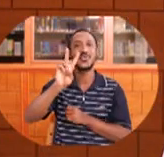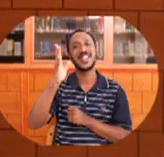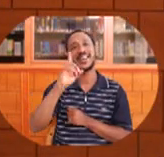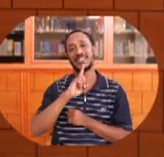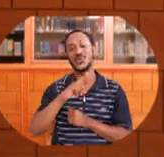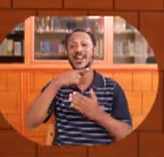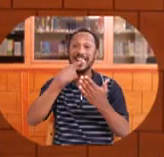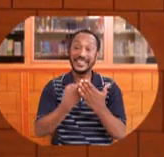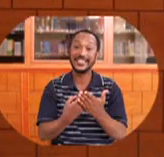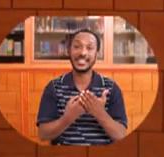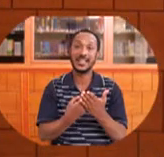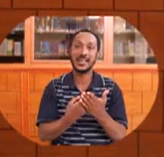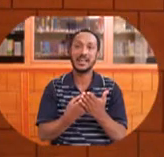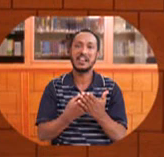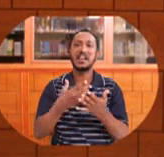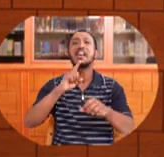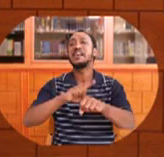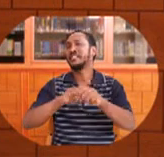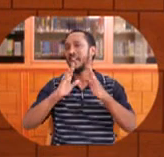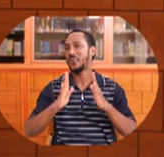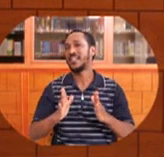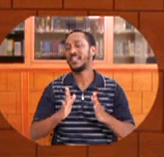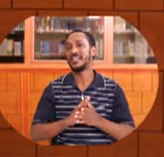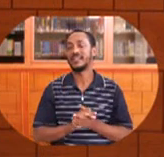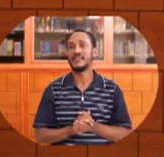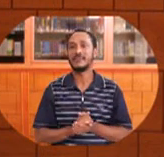These are temporary